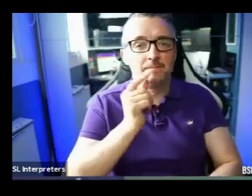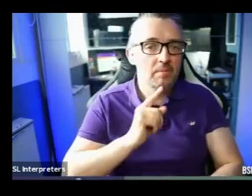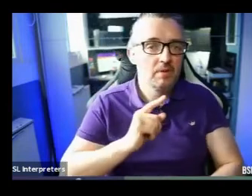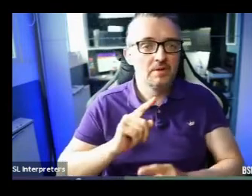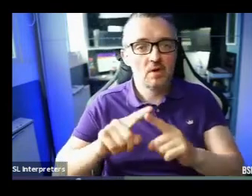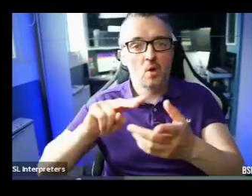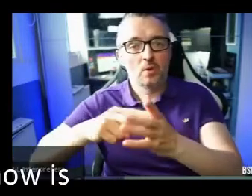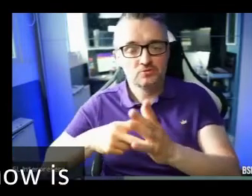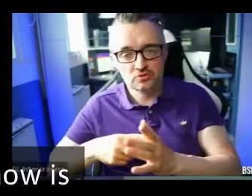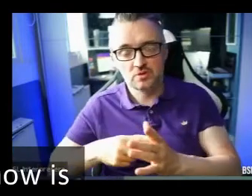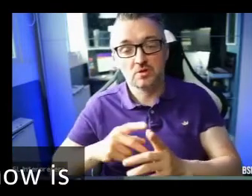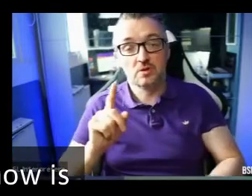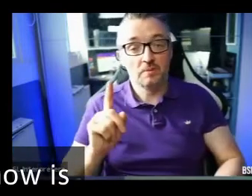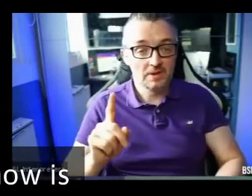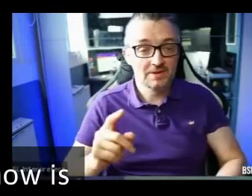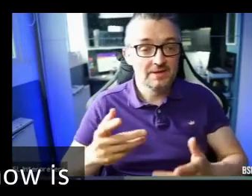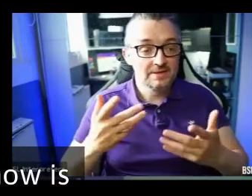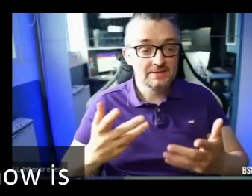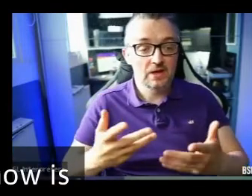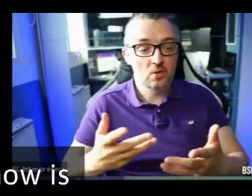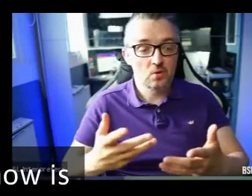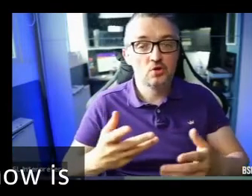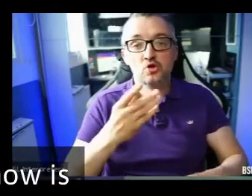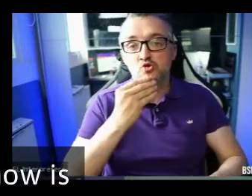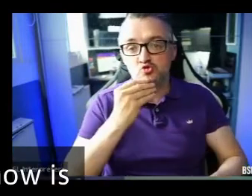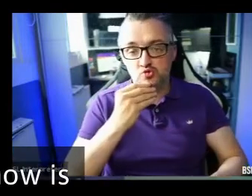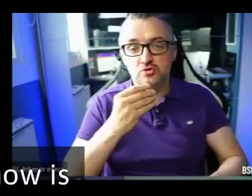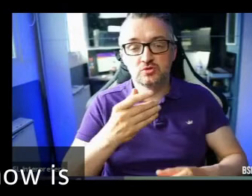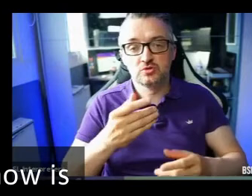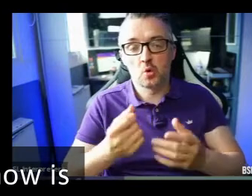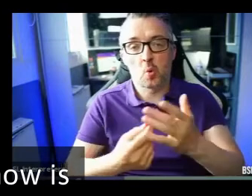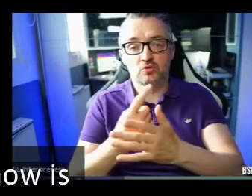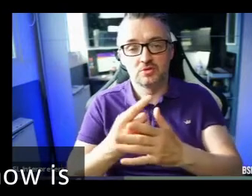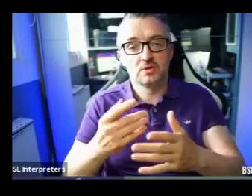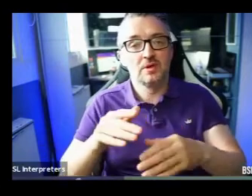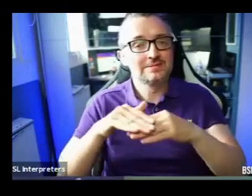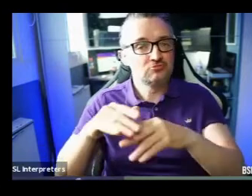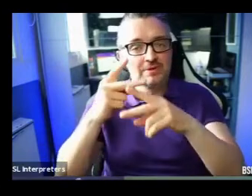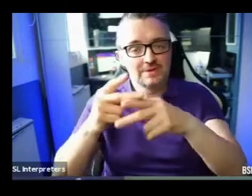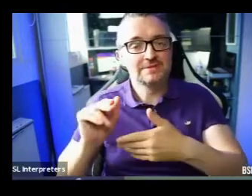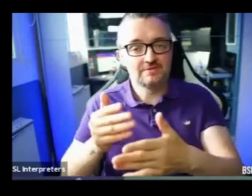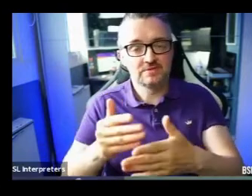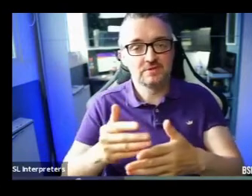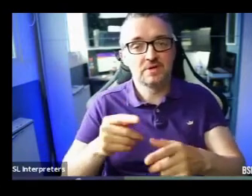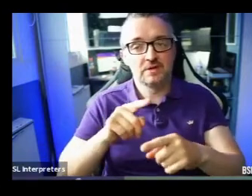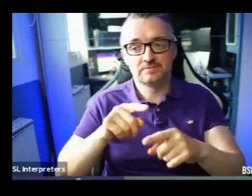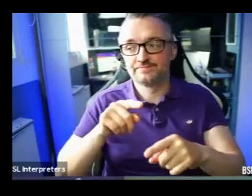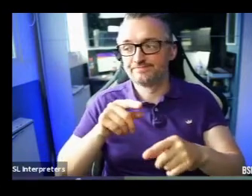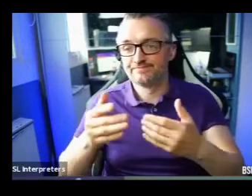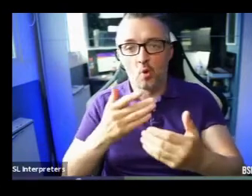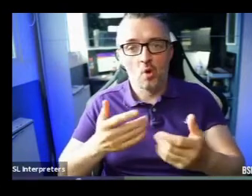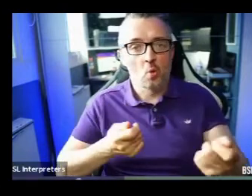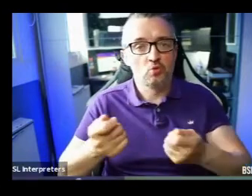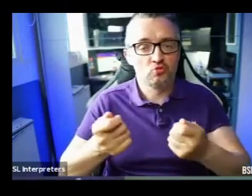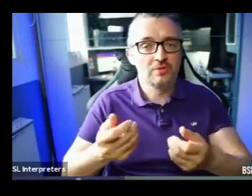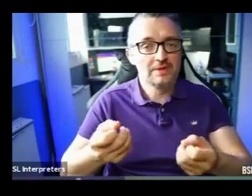fantastic people and organisations. But, now's the time to use the opportunity with the National Care Service debate to just take a bit